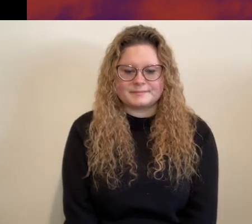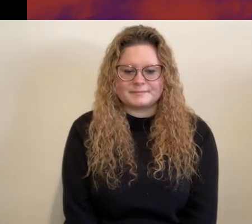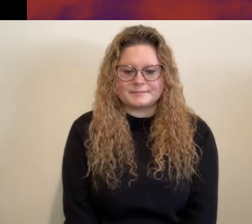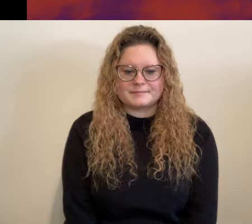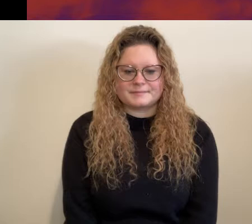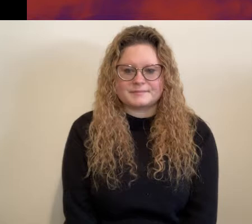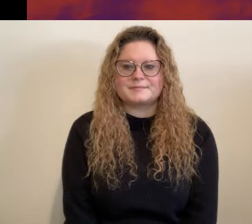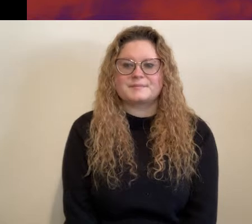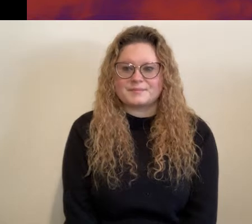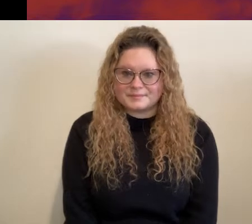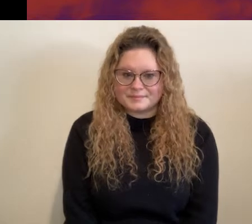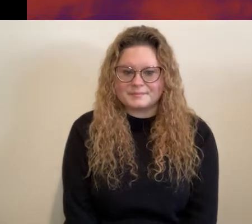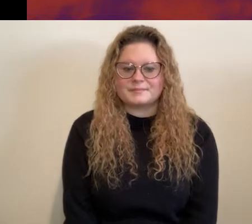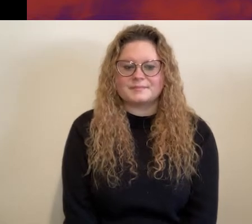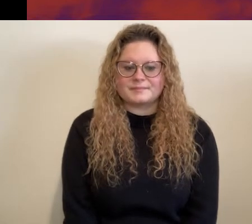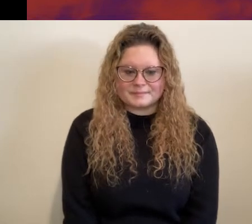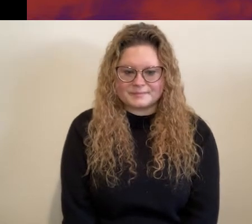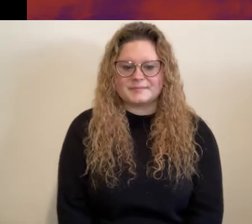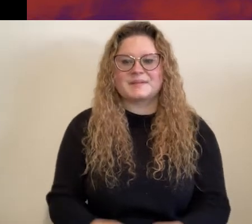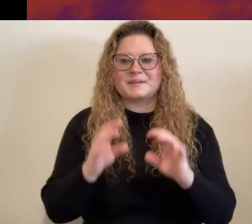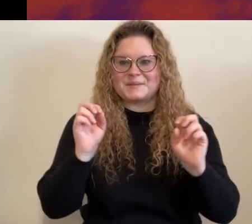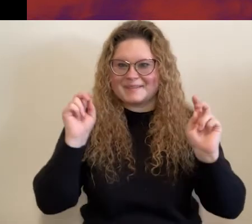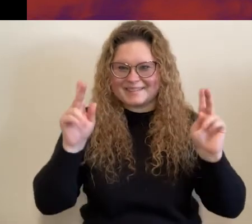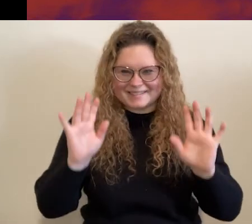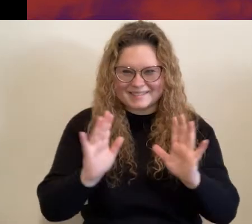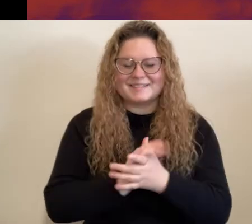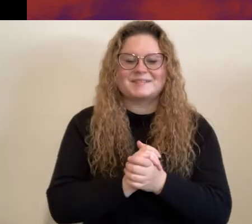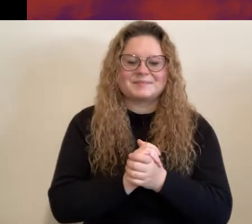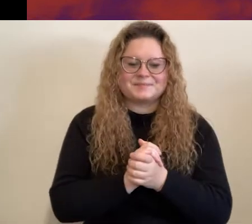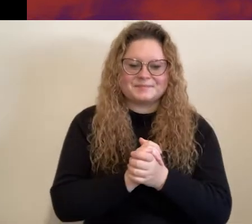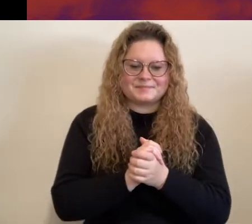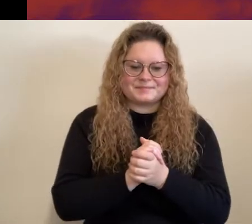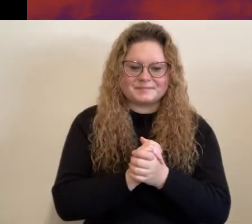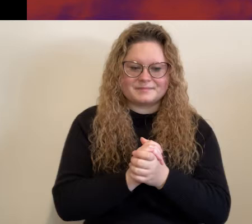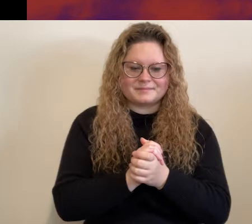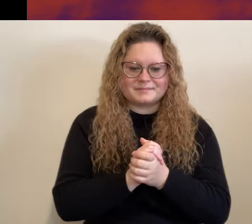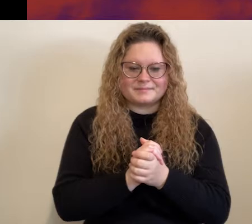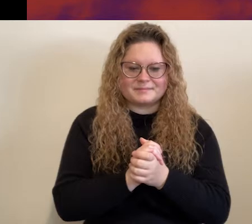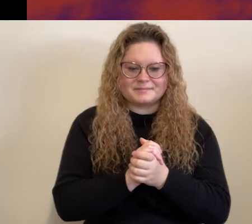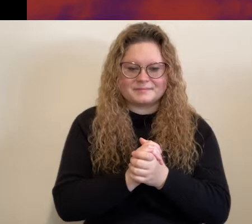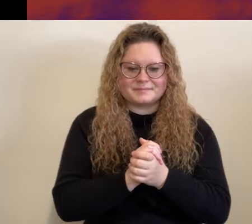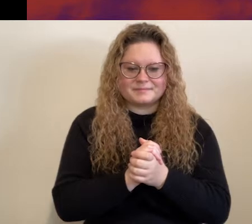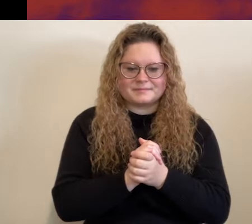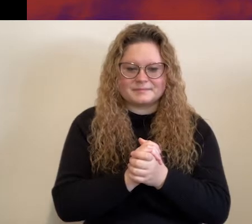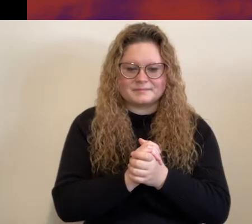All right, don't mind the sirens. Okay, so we're going to present.